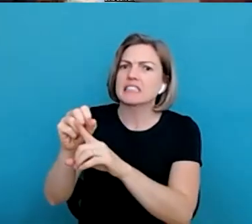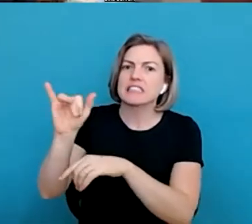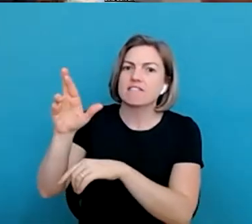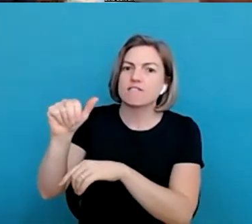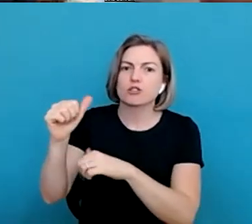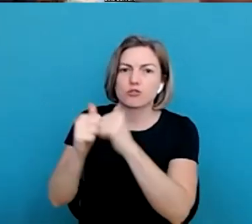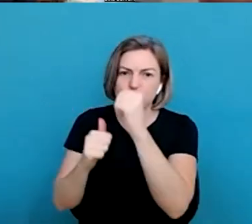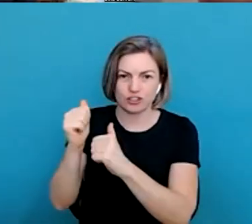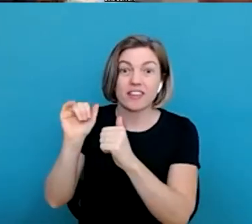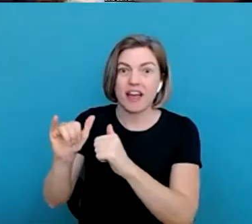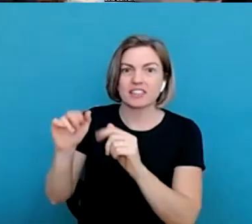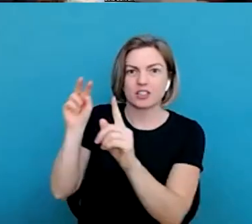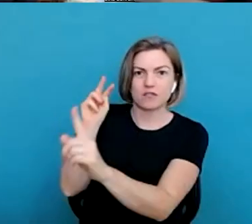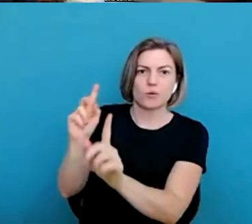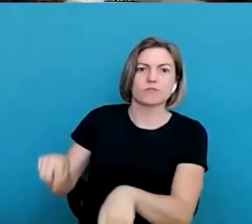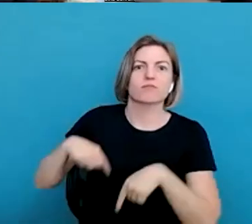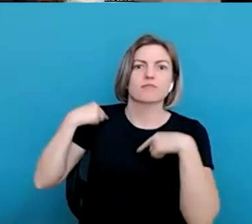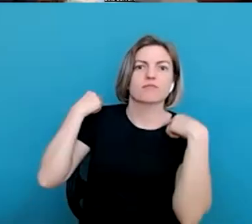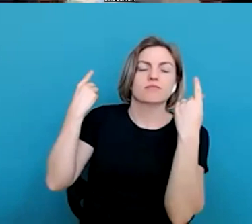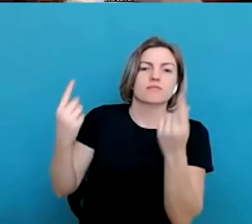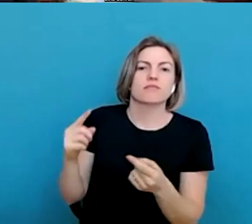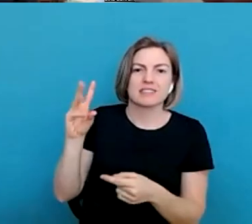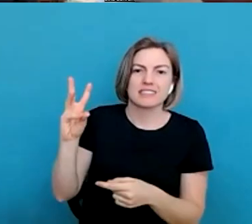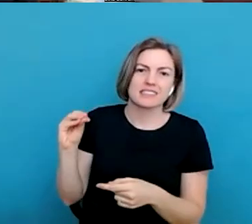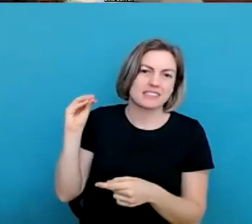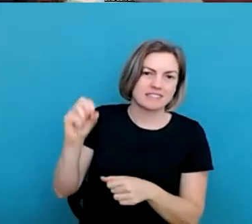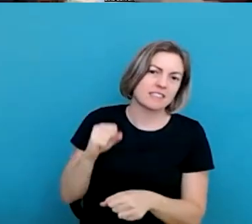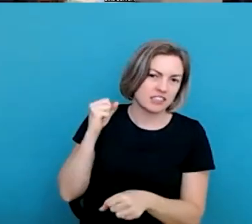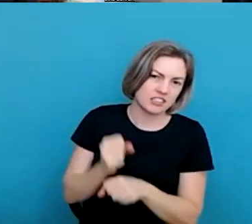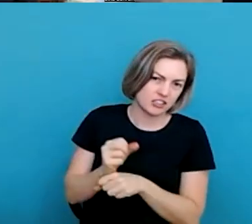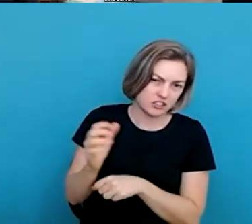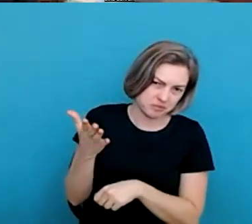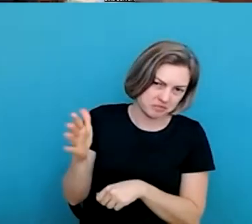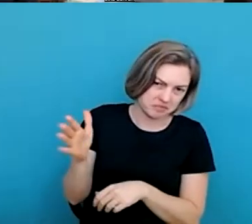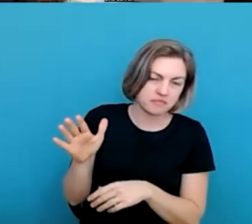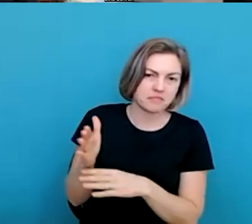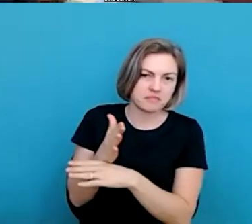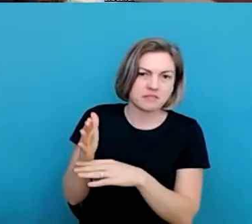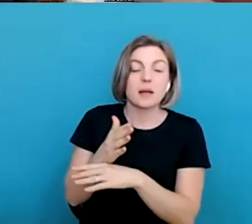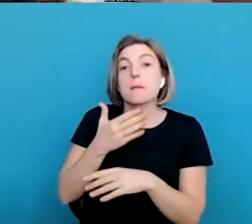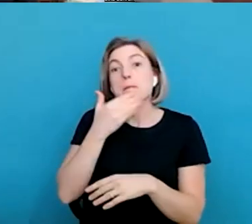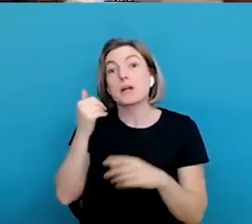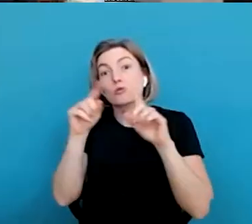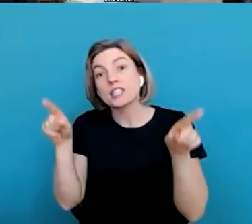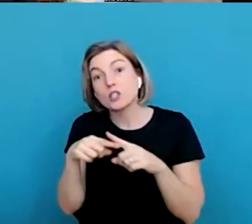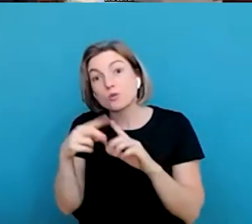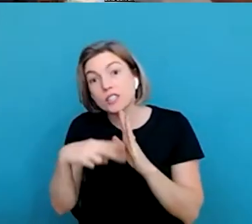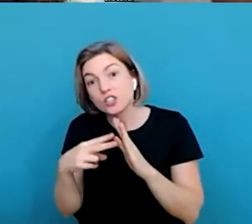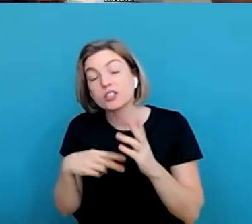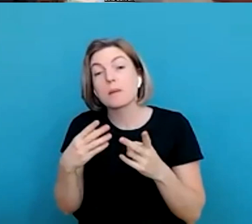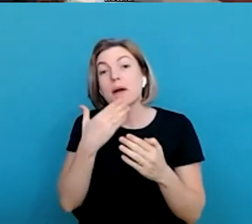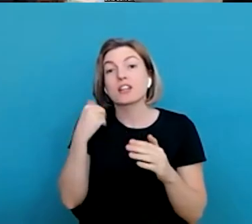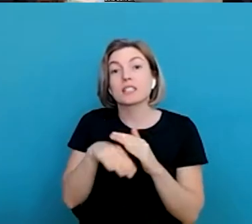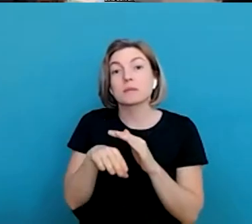of thinking about it for the last 60 or so years, better screen readers, better accessibility APIs,